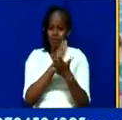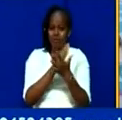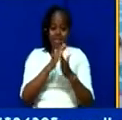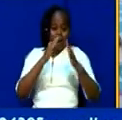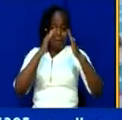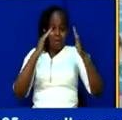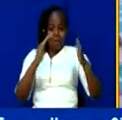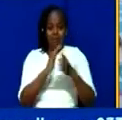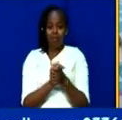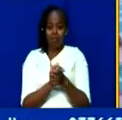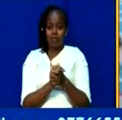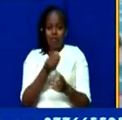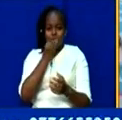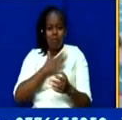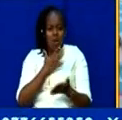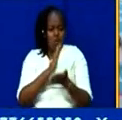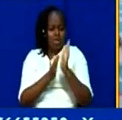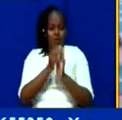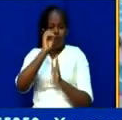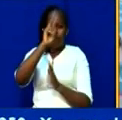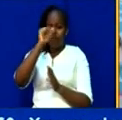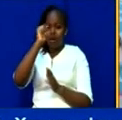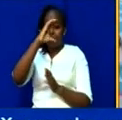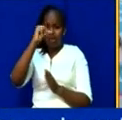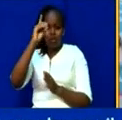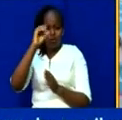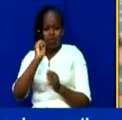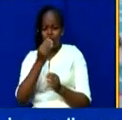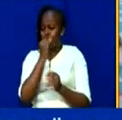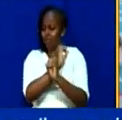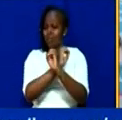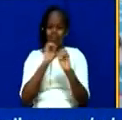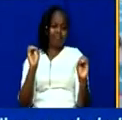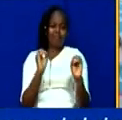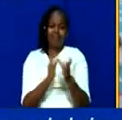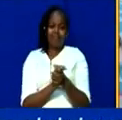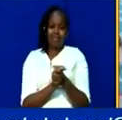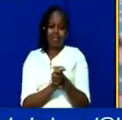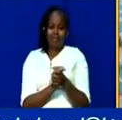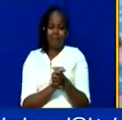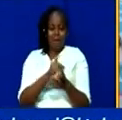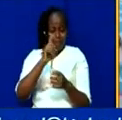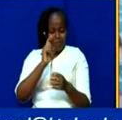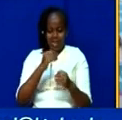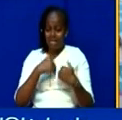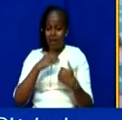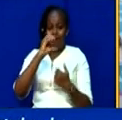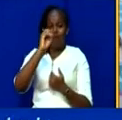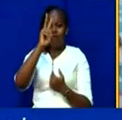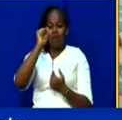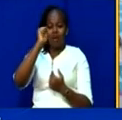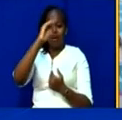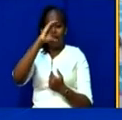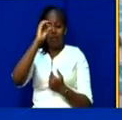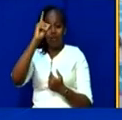huge. food without avocado? Yes. It's not It's not food. I like that. Food without avocado is not food. I